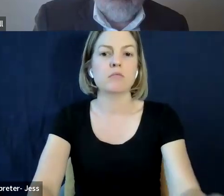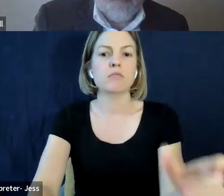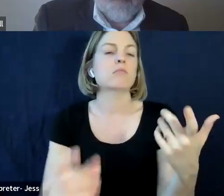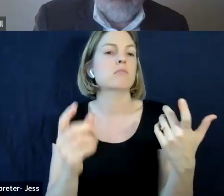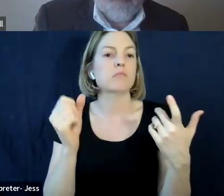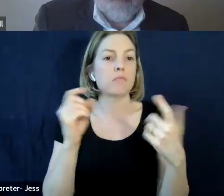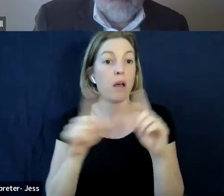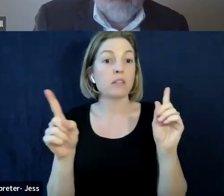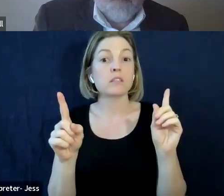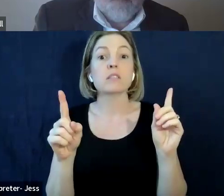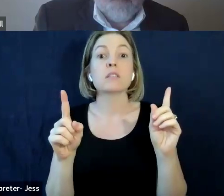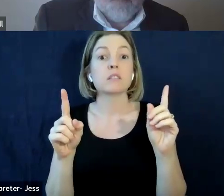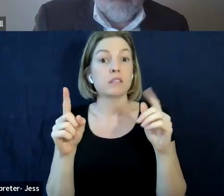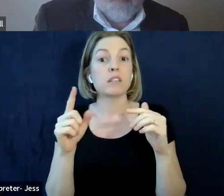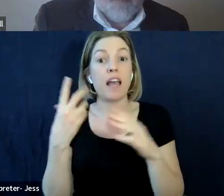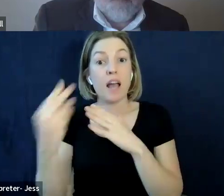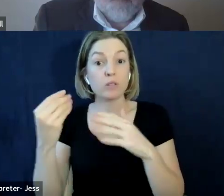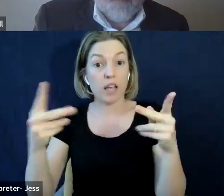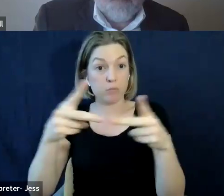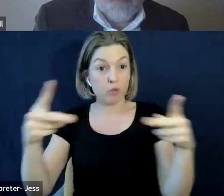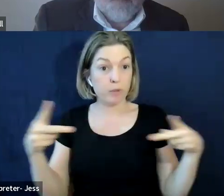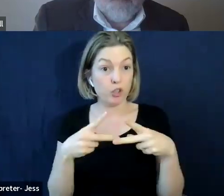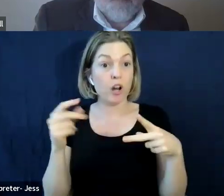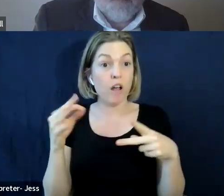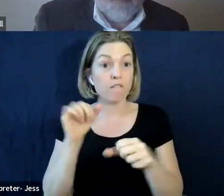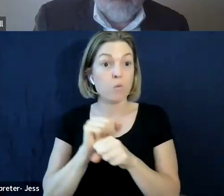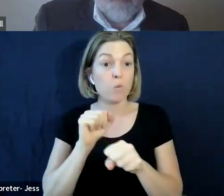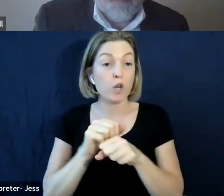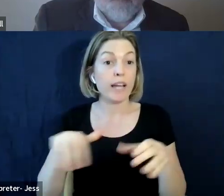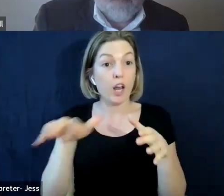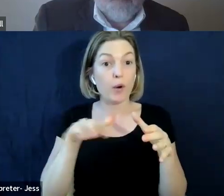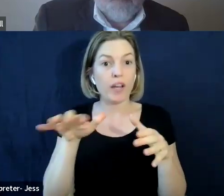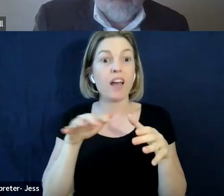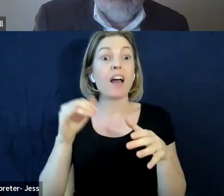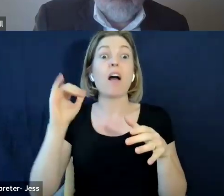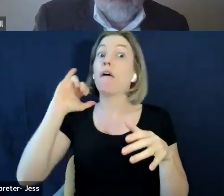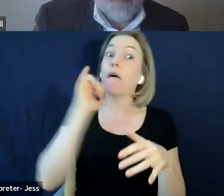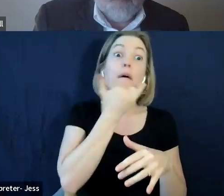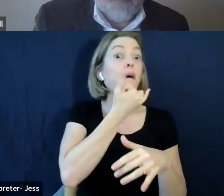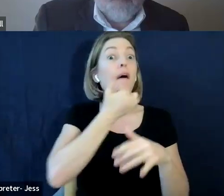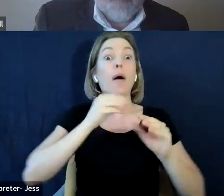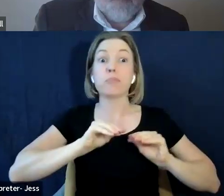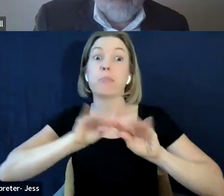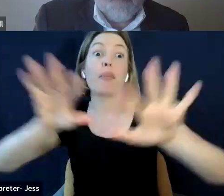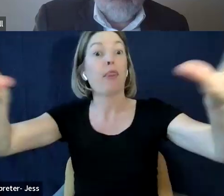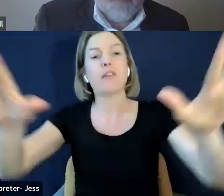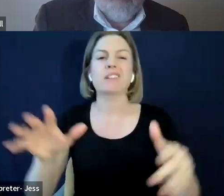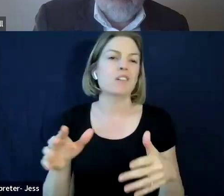the outside the perimeter of the work area is quite rare. Quite